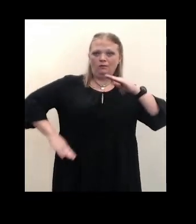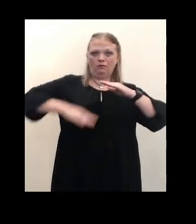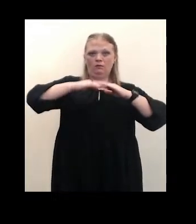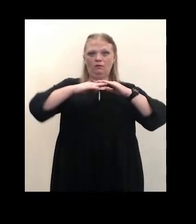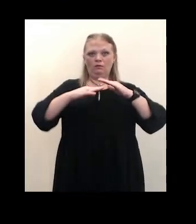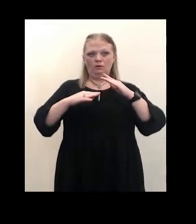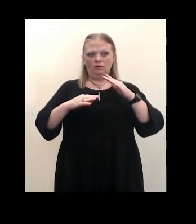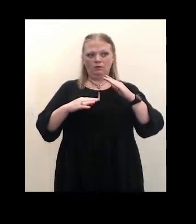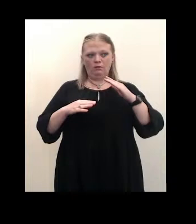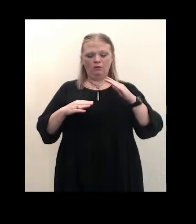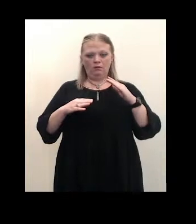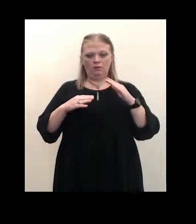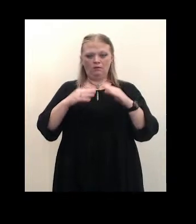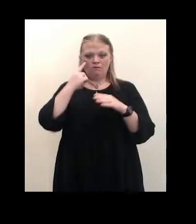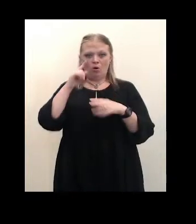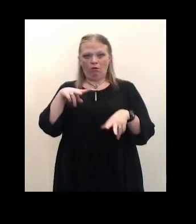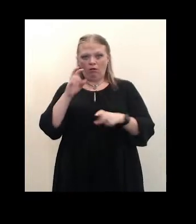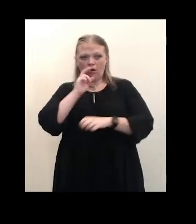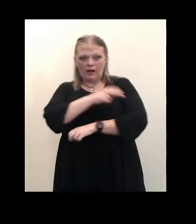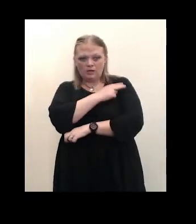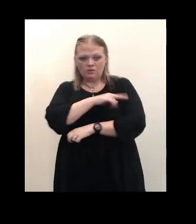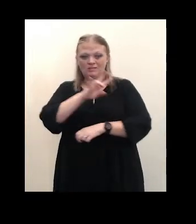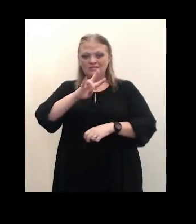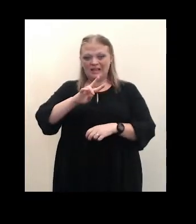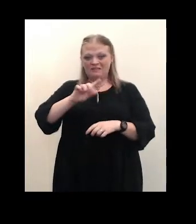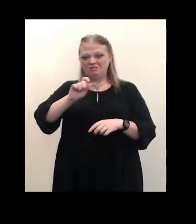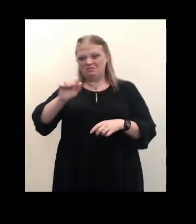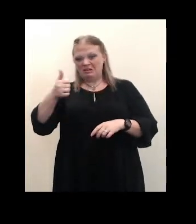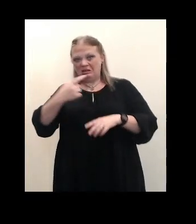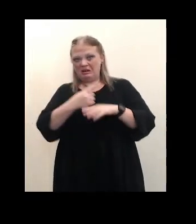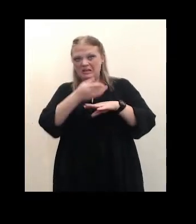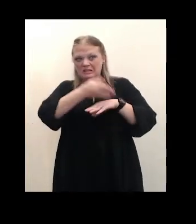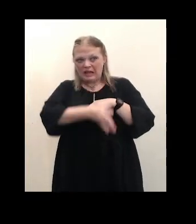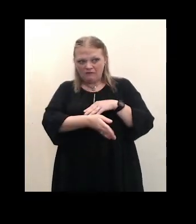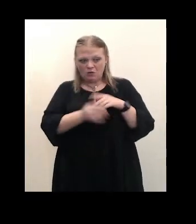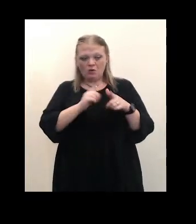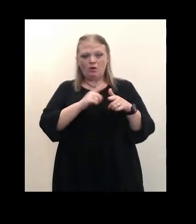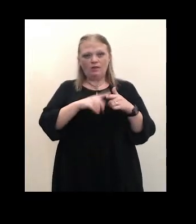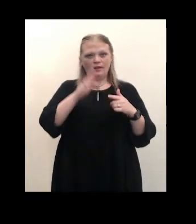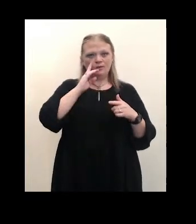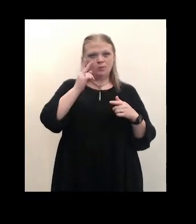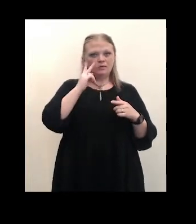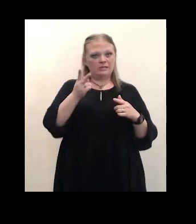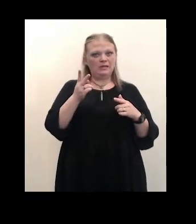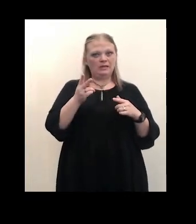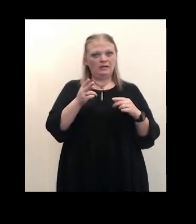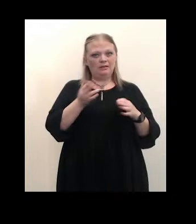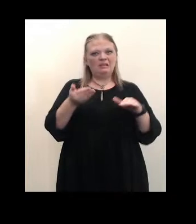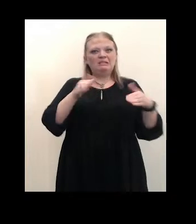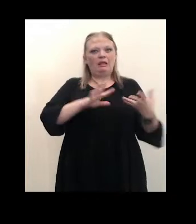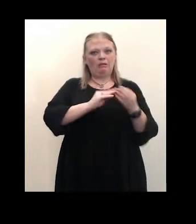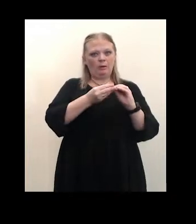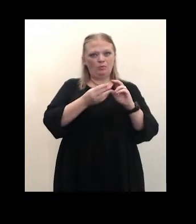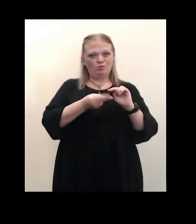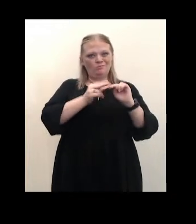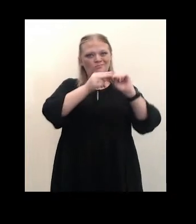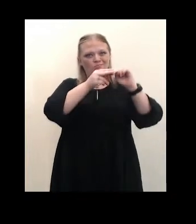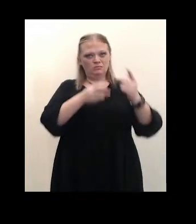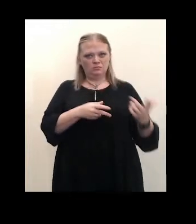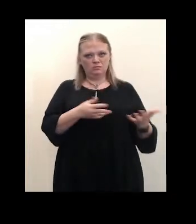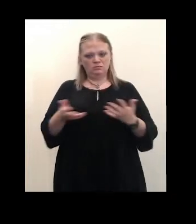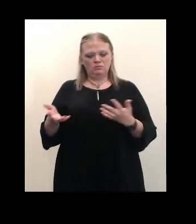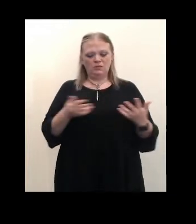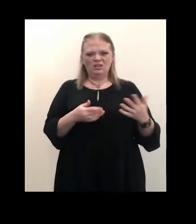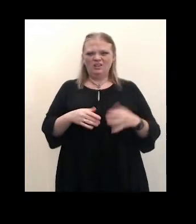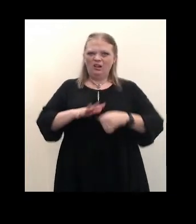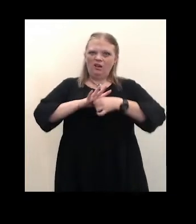bit thereafter, 7 to 10 days thereafter, you start to see some increases in deaths. It's distressing when we